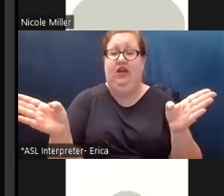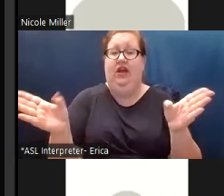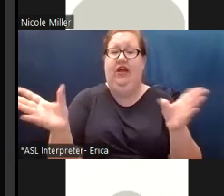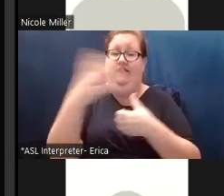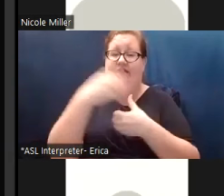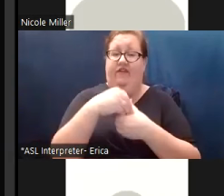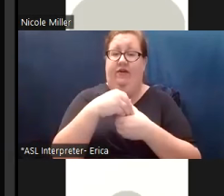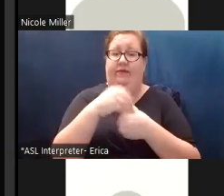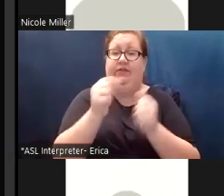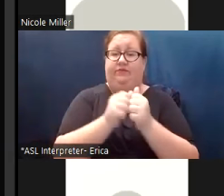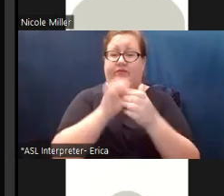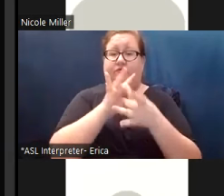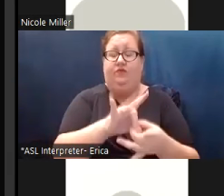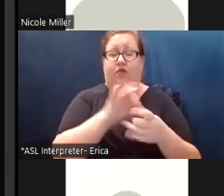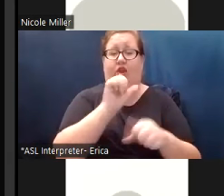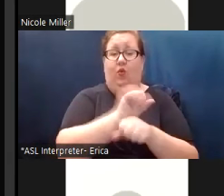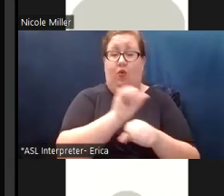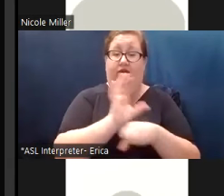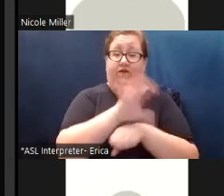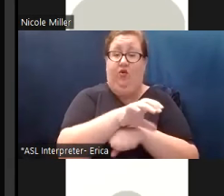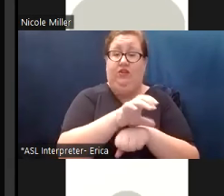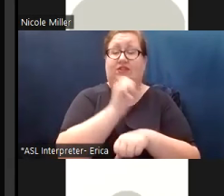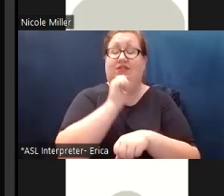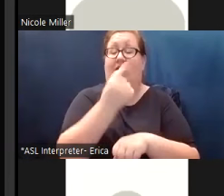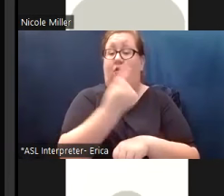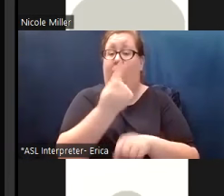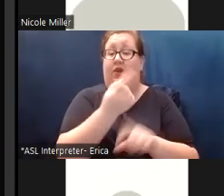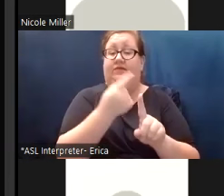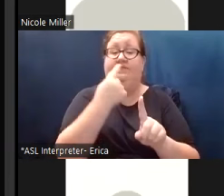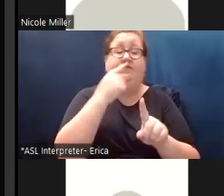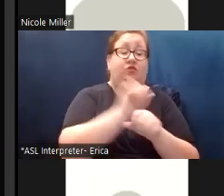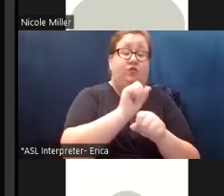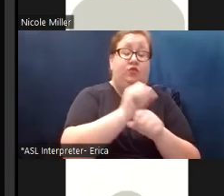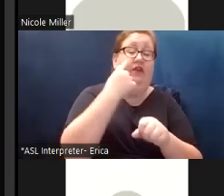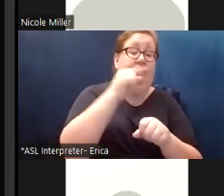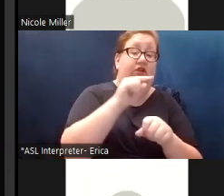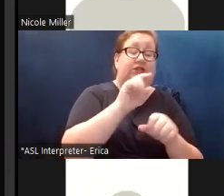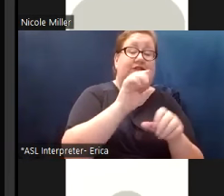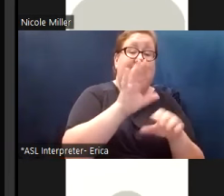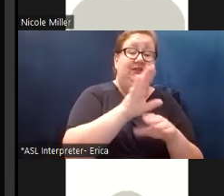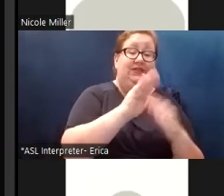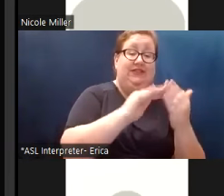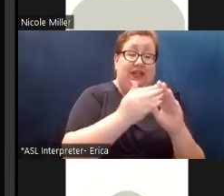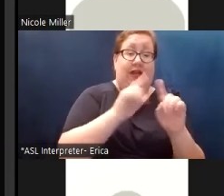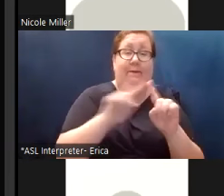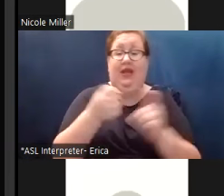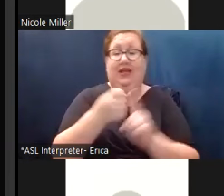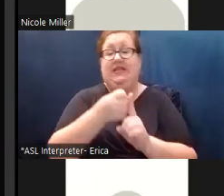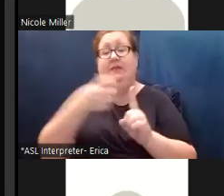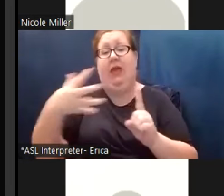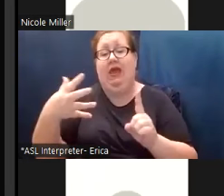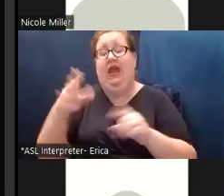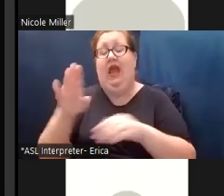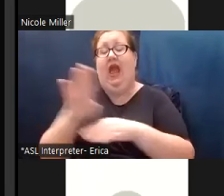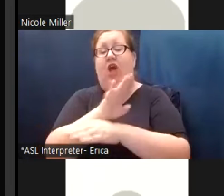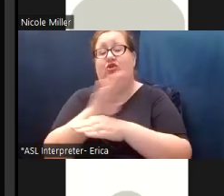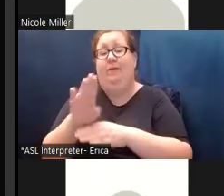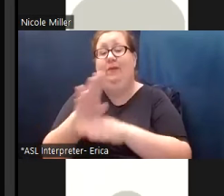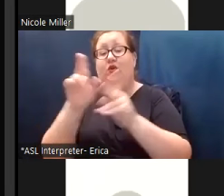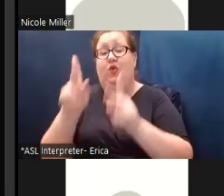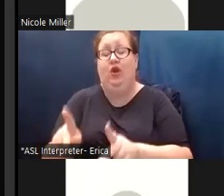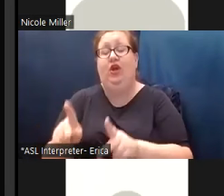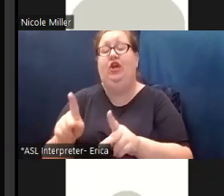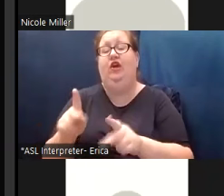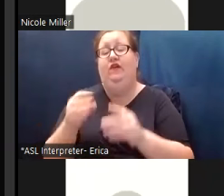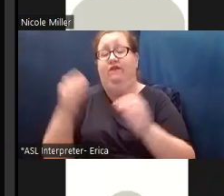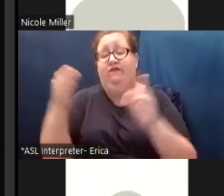involvement with regard to workforce, from not only working for the city, but also expanding entrepreneurial focus,